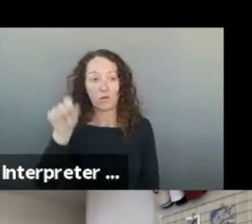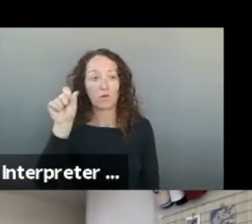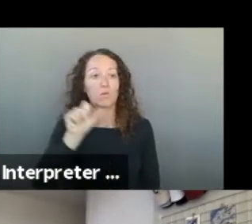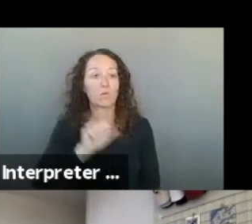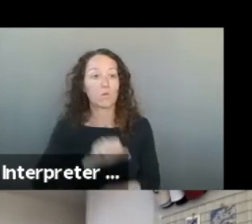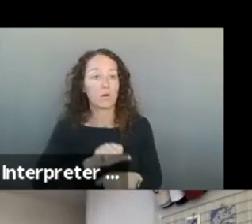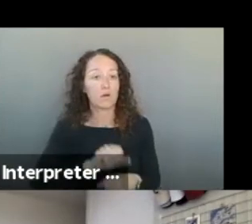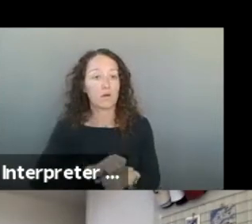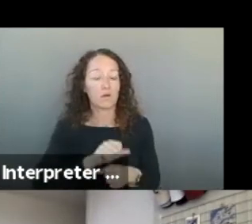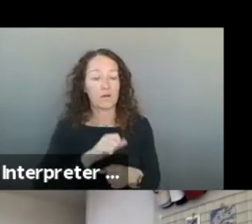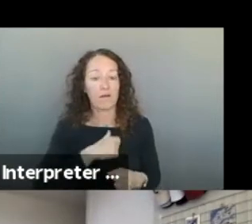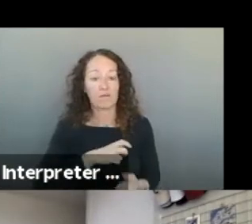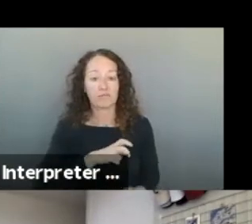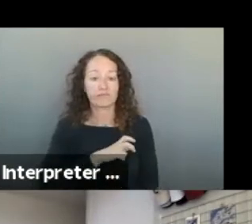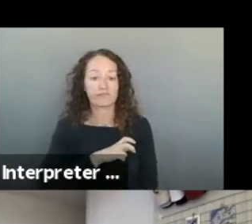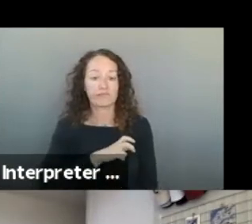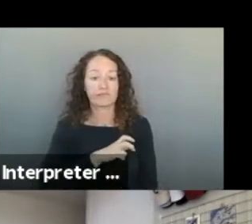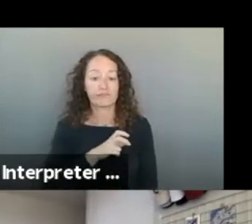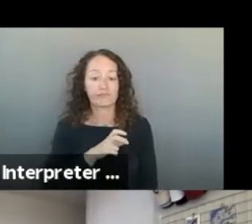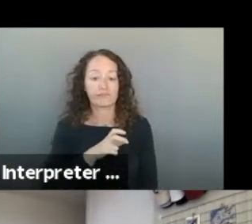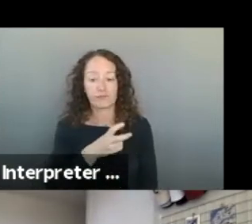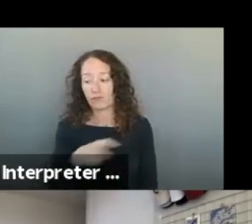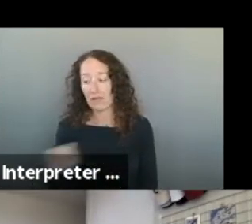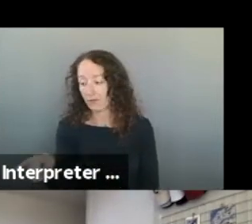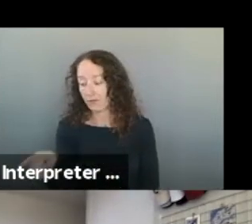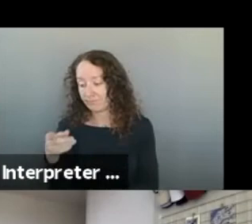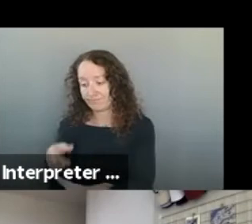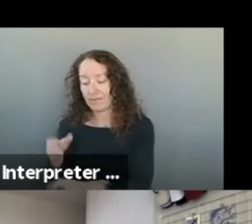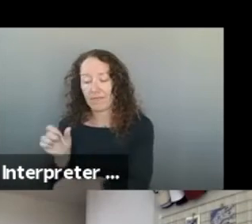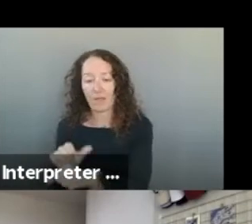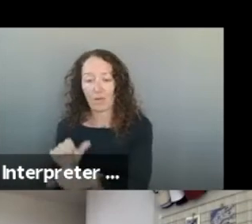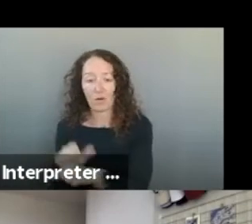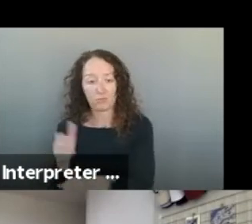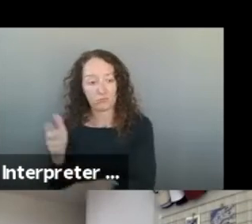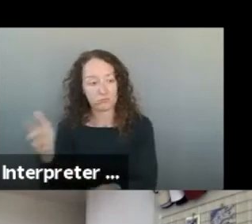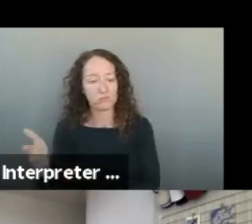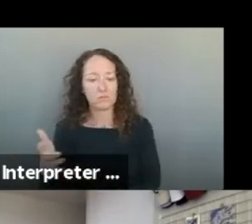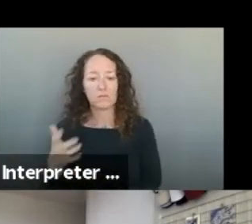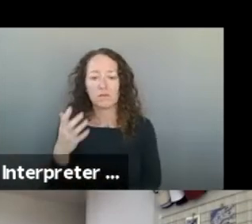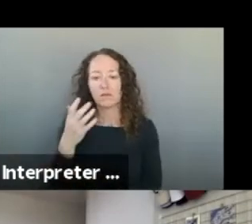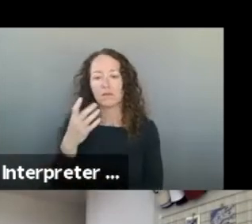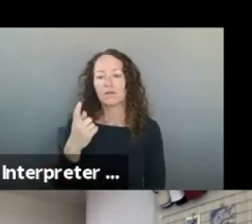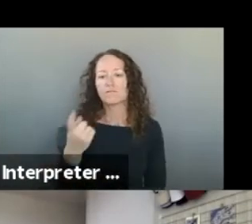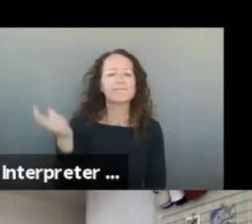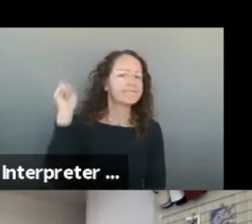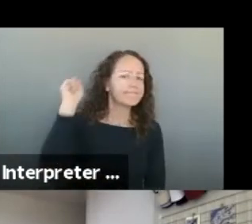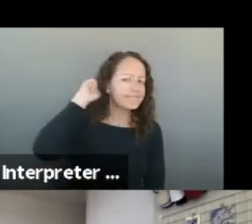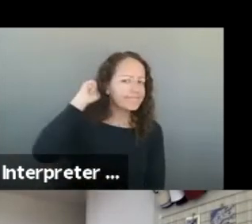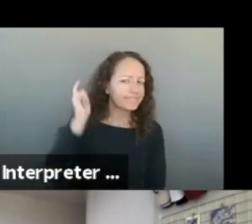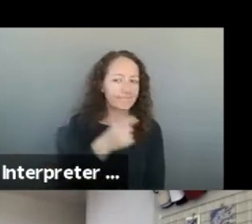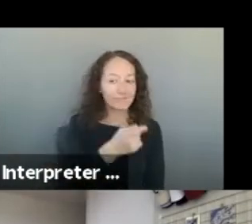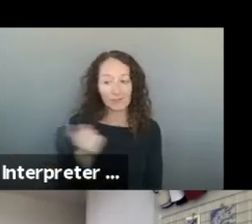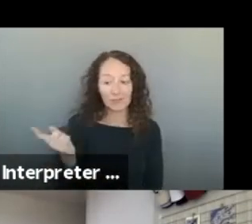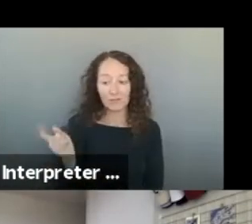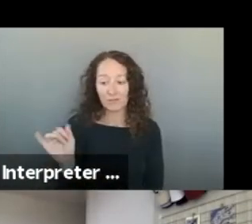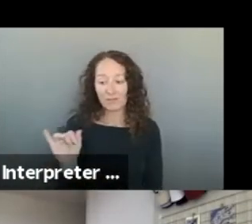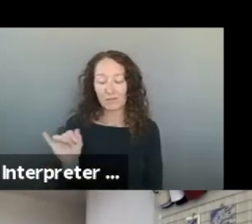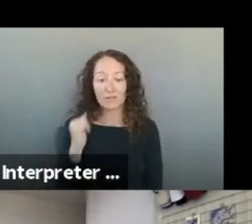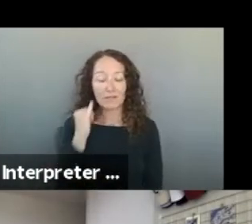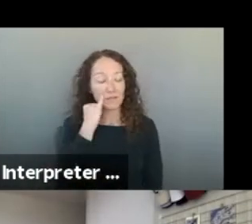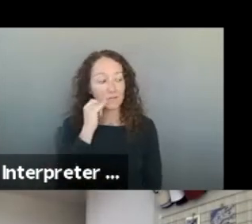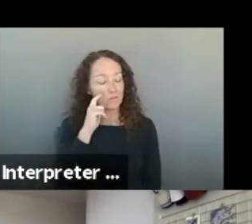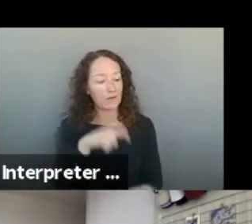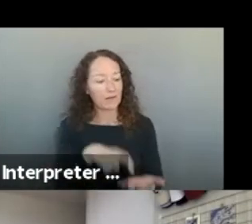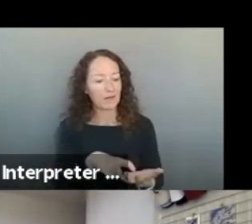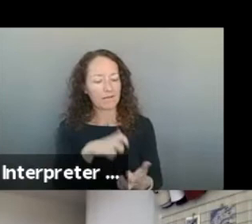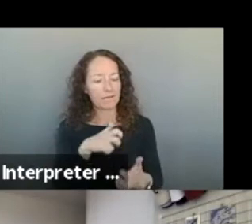I transfer to at some point. And I think that's something for people to think about in general. If you're recognizing the issues